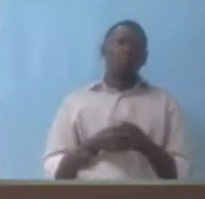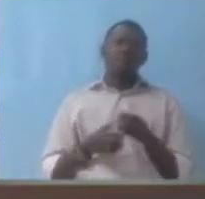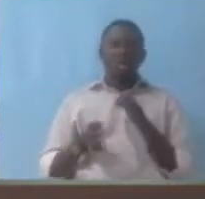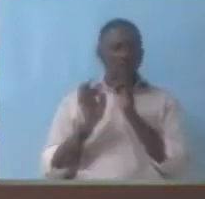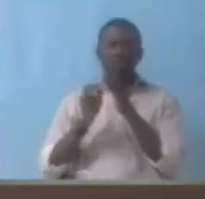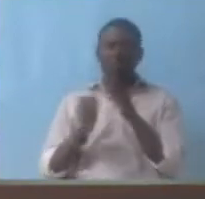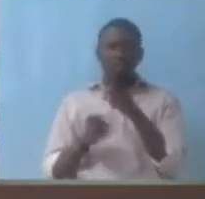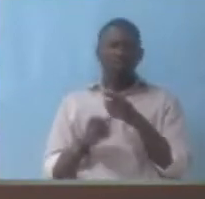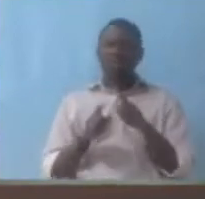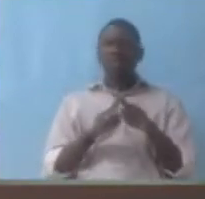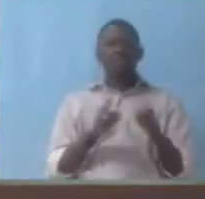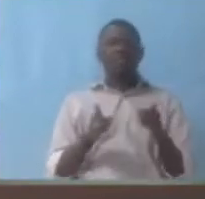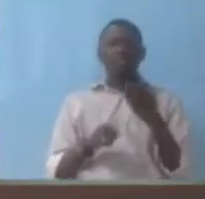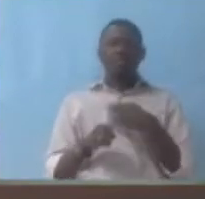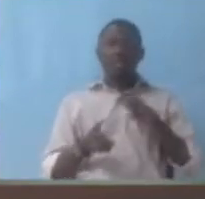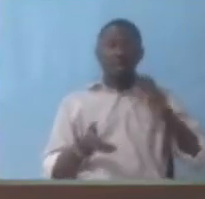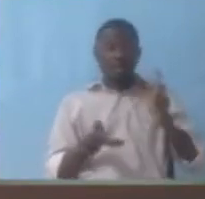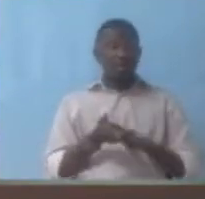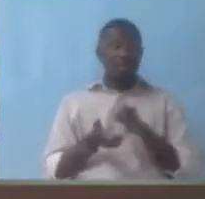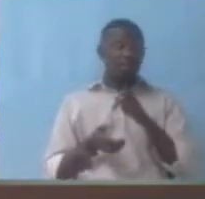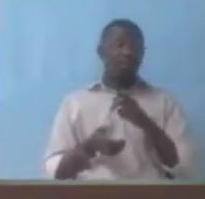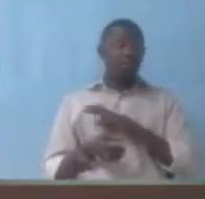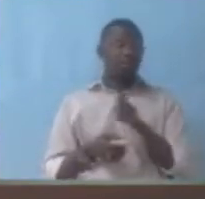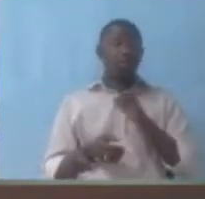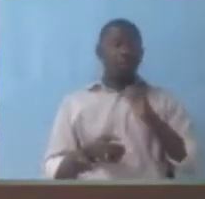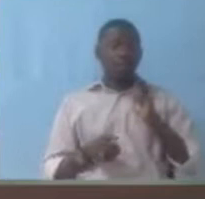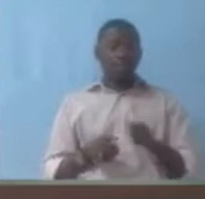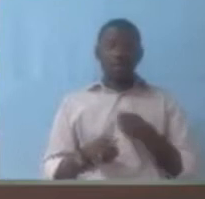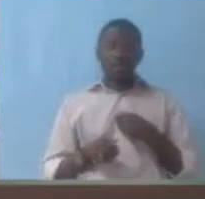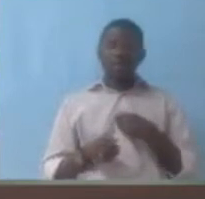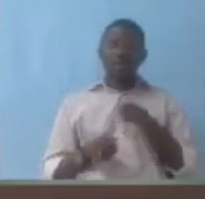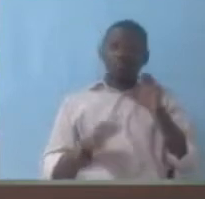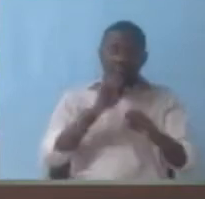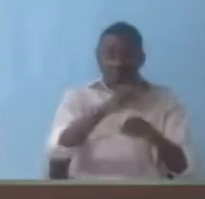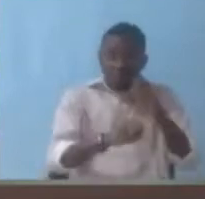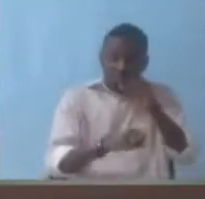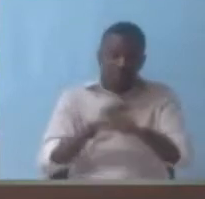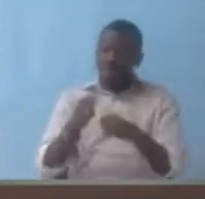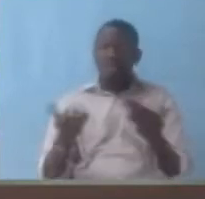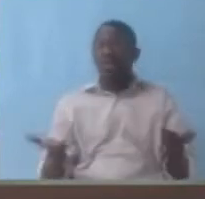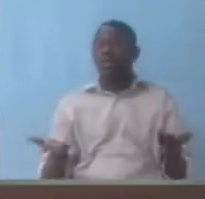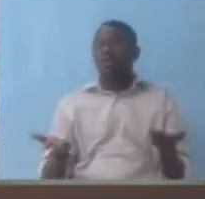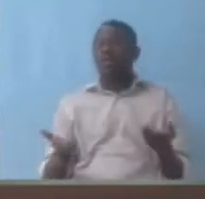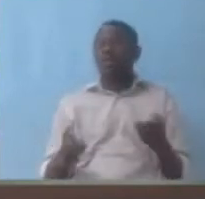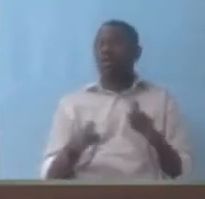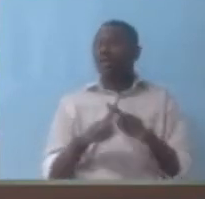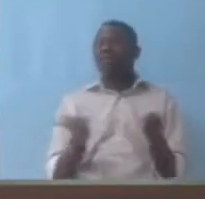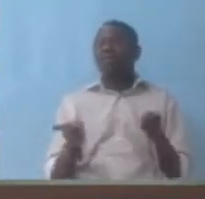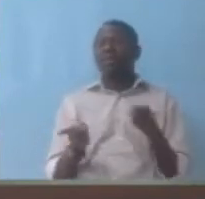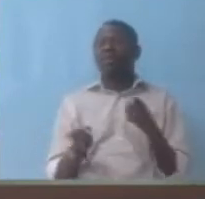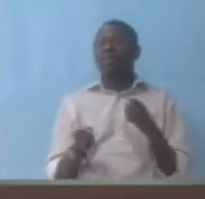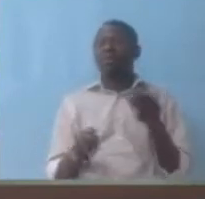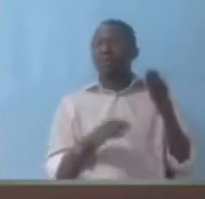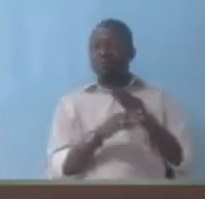this was contrary to his assurances that there would not be a witch hunt. Nanyim faya woto nyin nila kuma kangulu fatata le